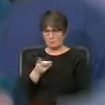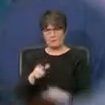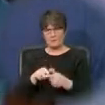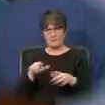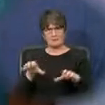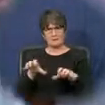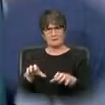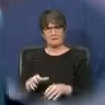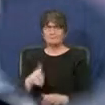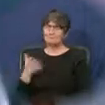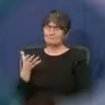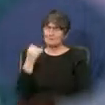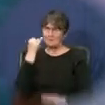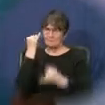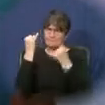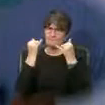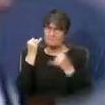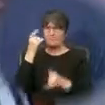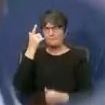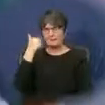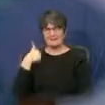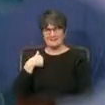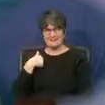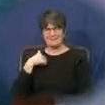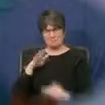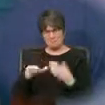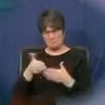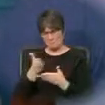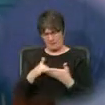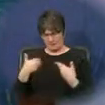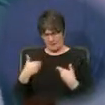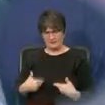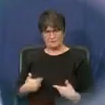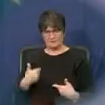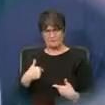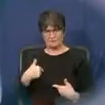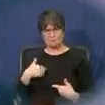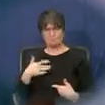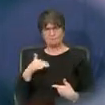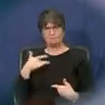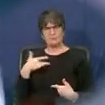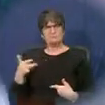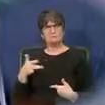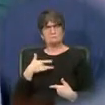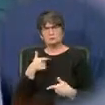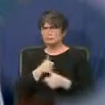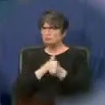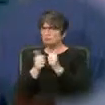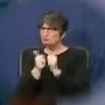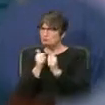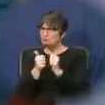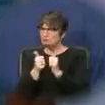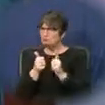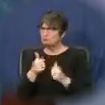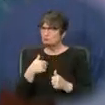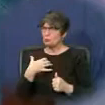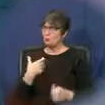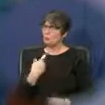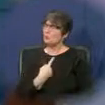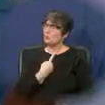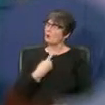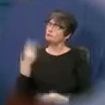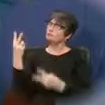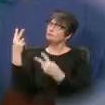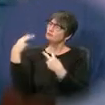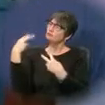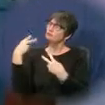But I can well imagine, just because it's part of our human nature to have that competitive spirit and to want to be singled out, to be want